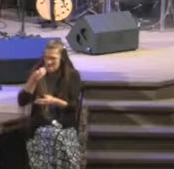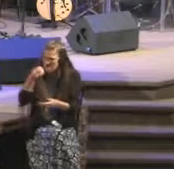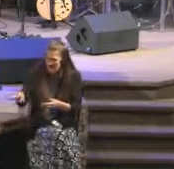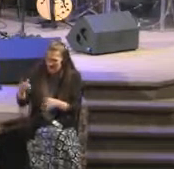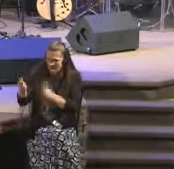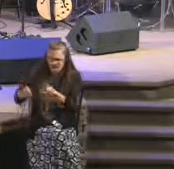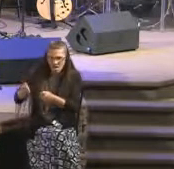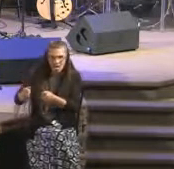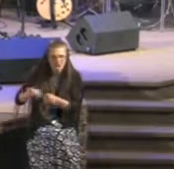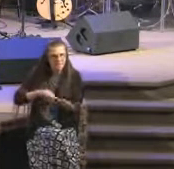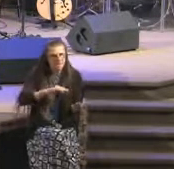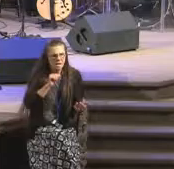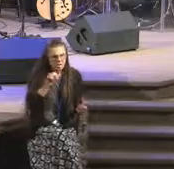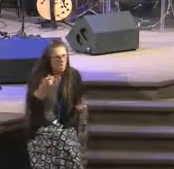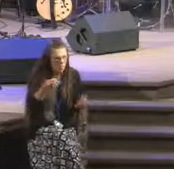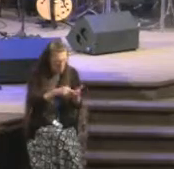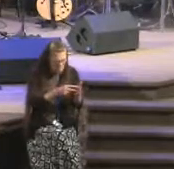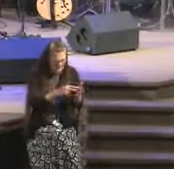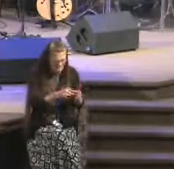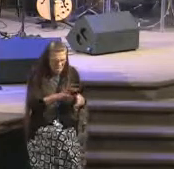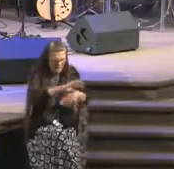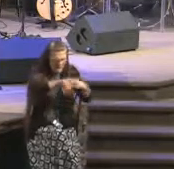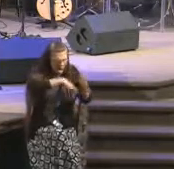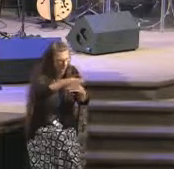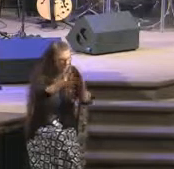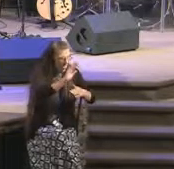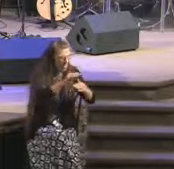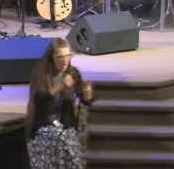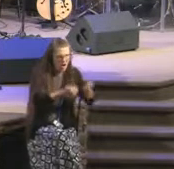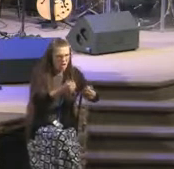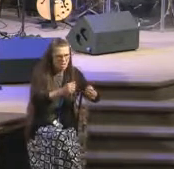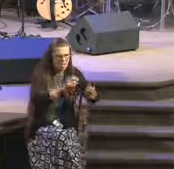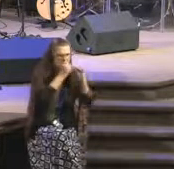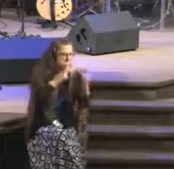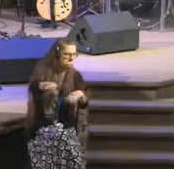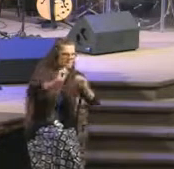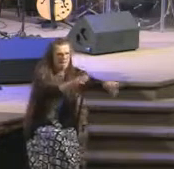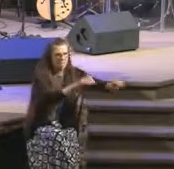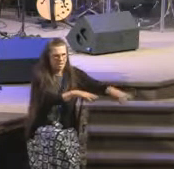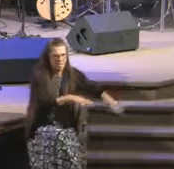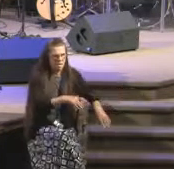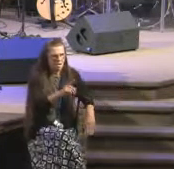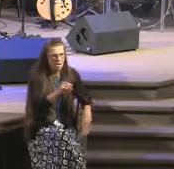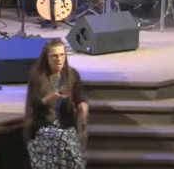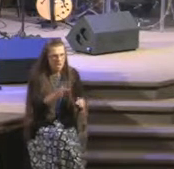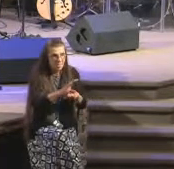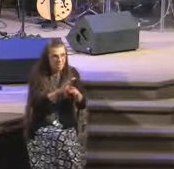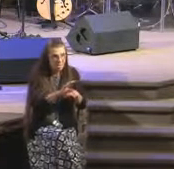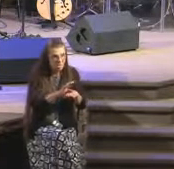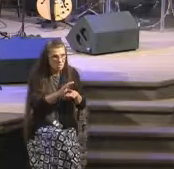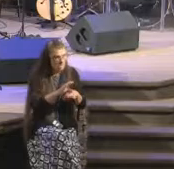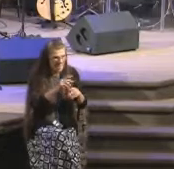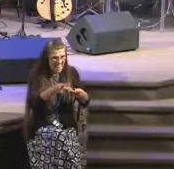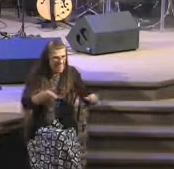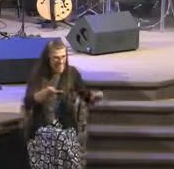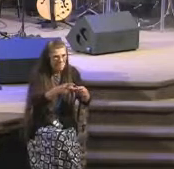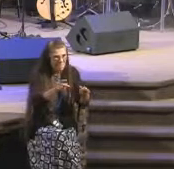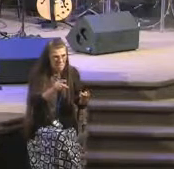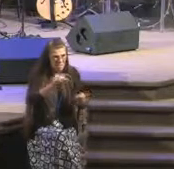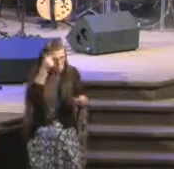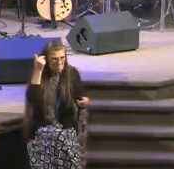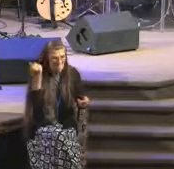doesn't mean the whole car industry went to pot, and yet we're quick to throw away every church in the land because one was unhealthy. Amen. Listen